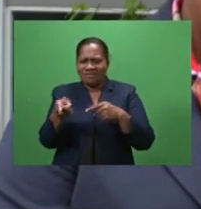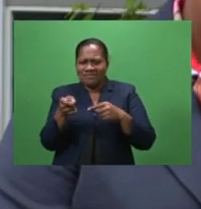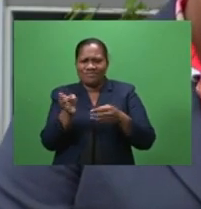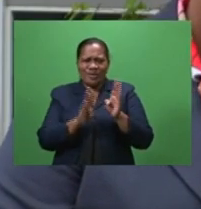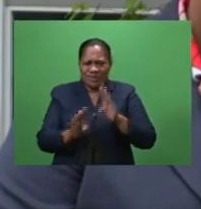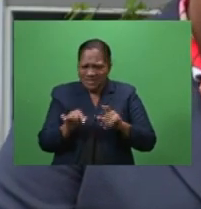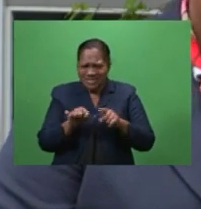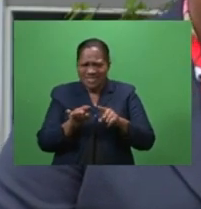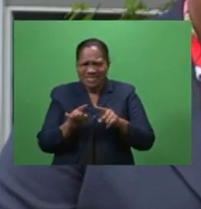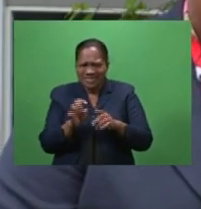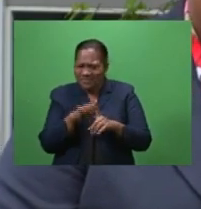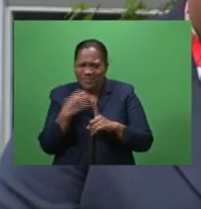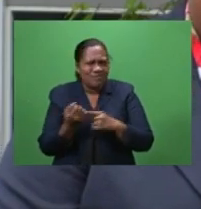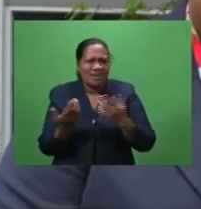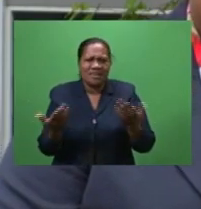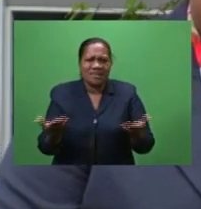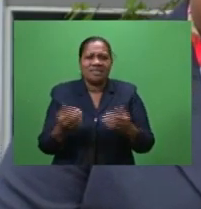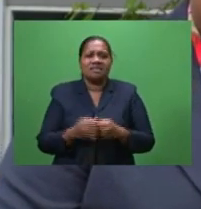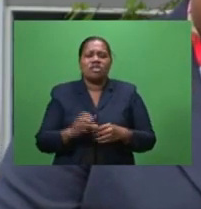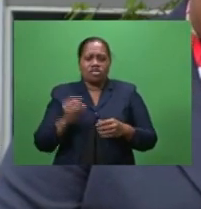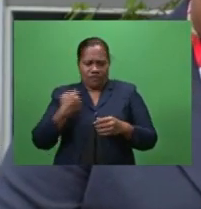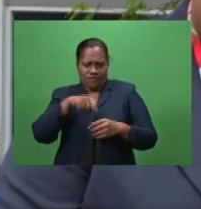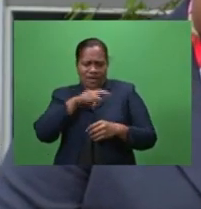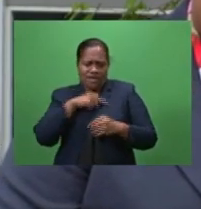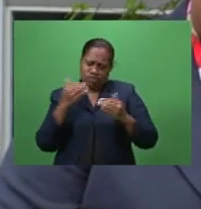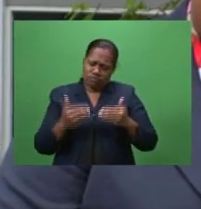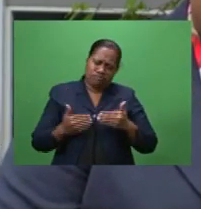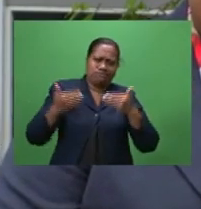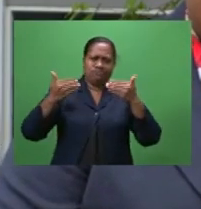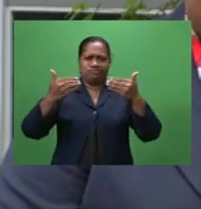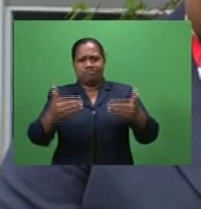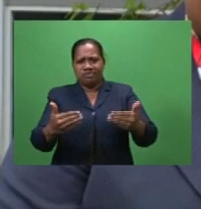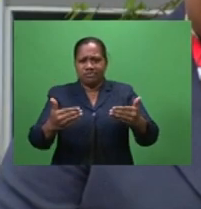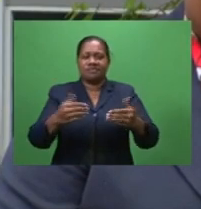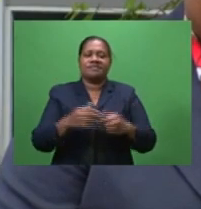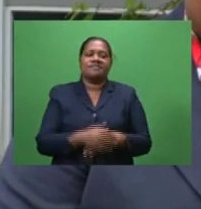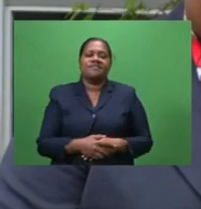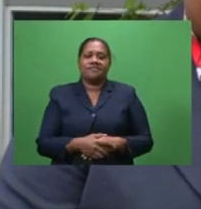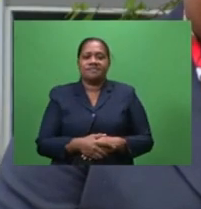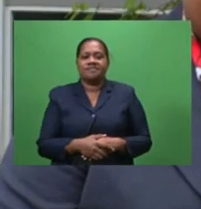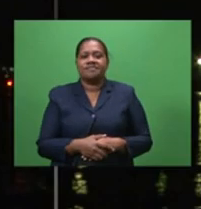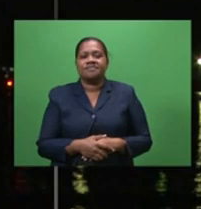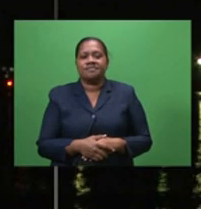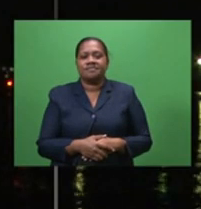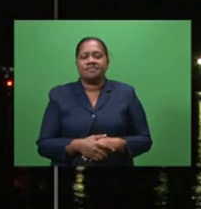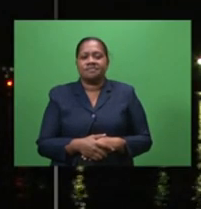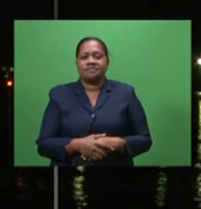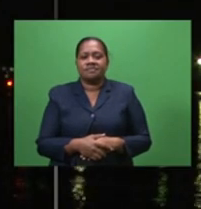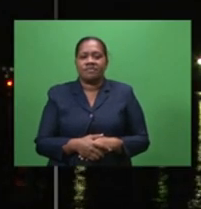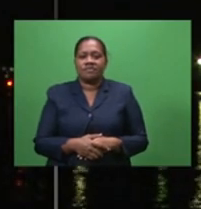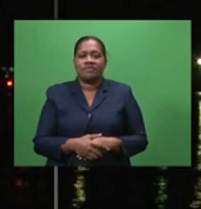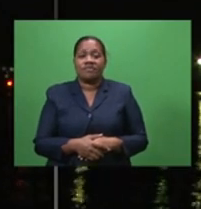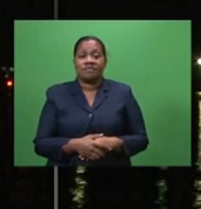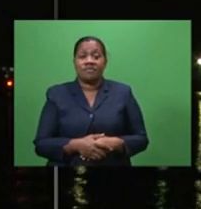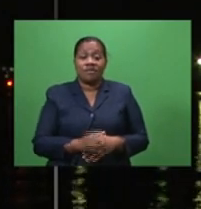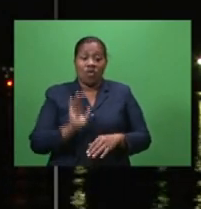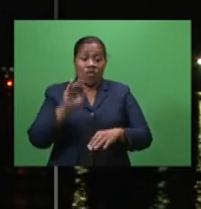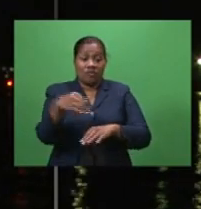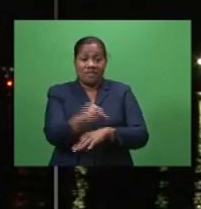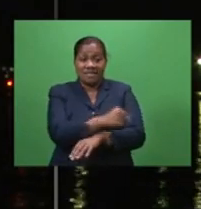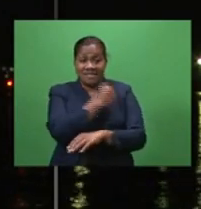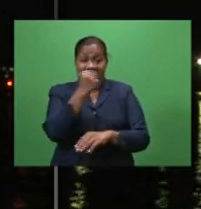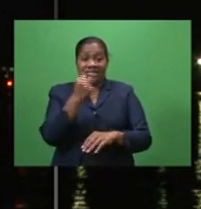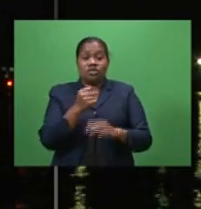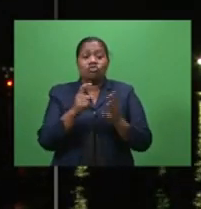and symposium on the way forward. Sainia Nimboila, FBC News. Turning overseas, U.S.